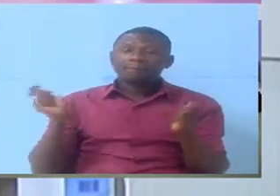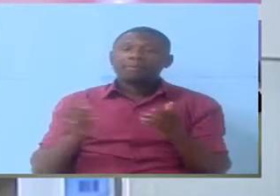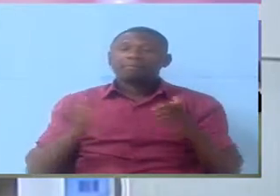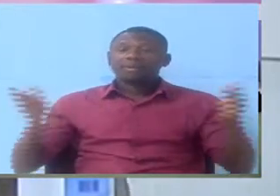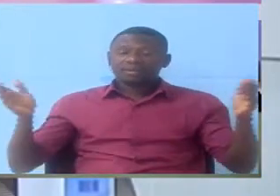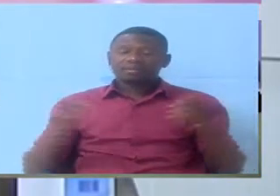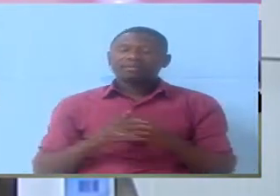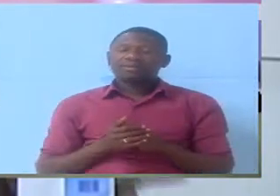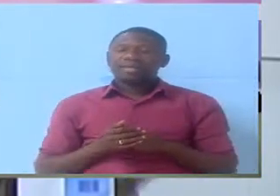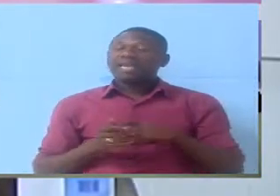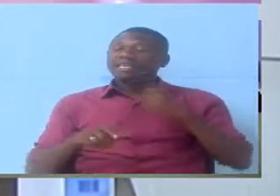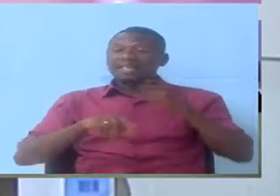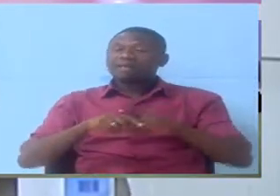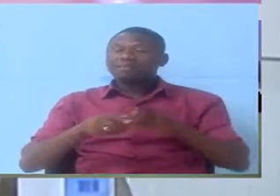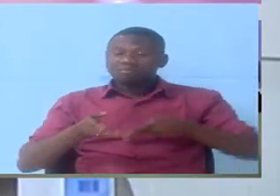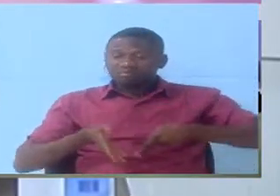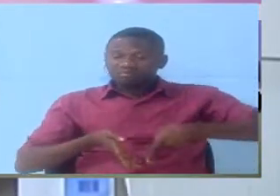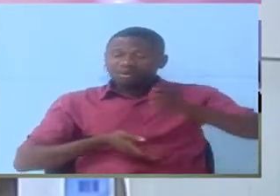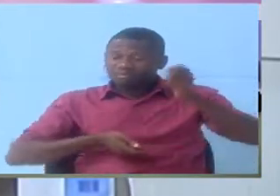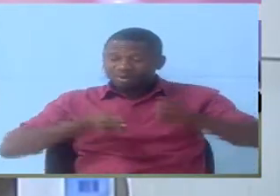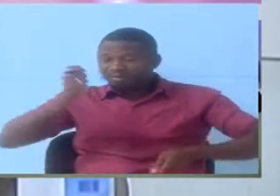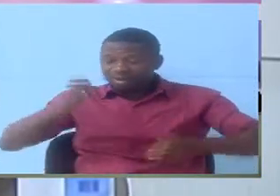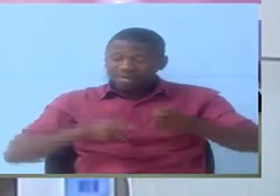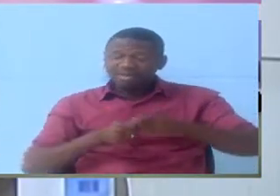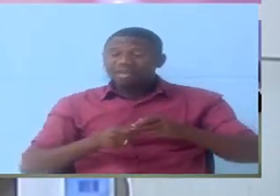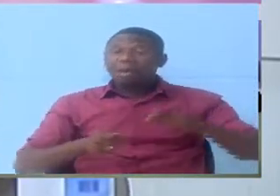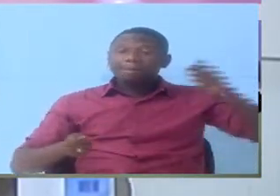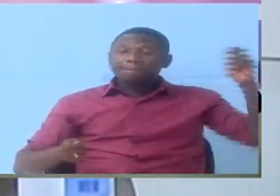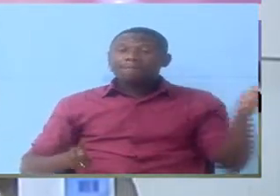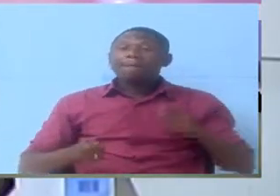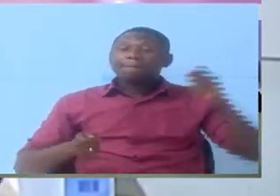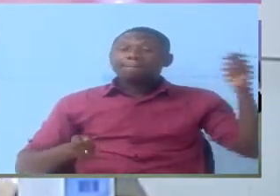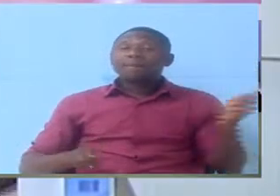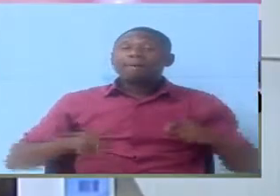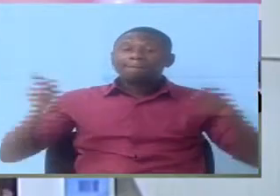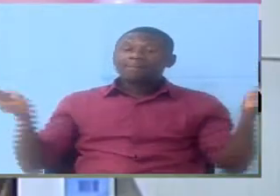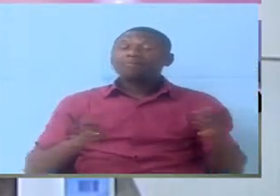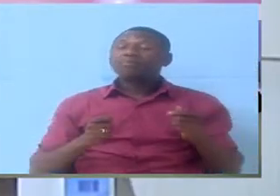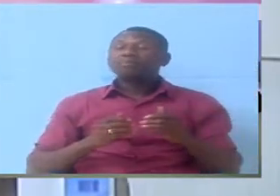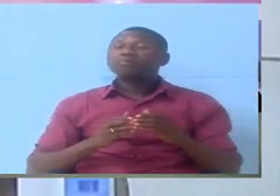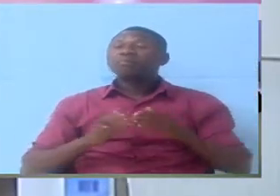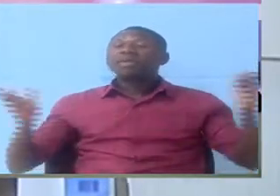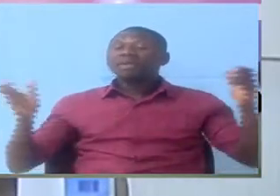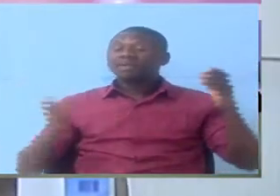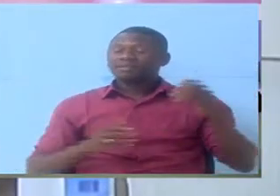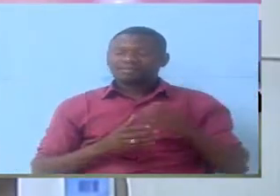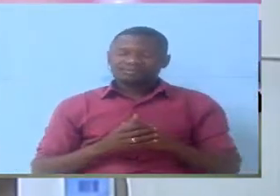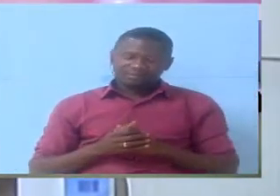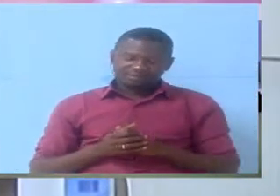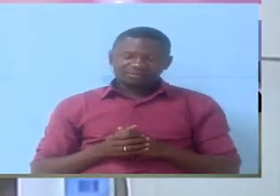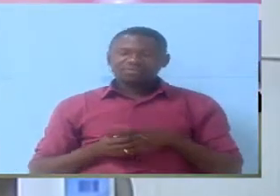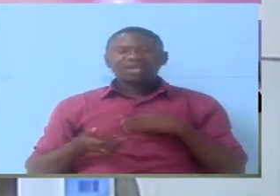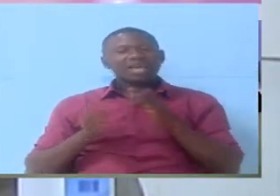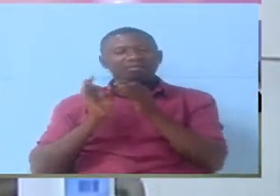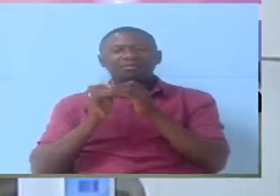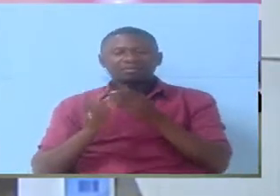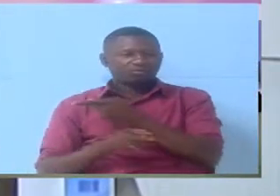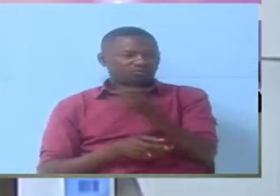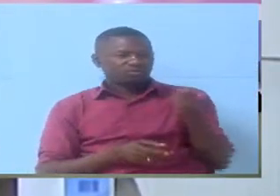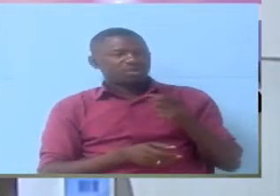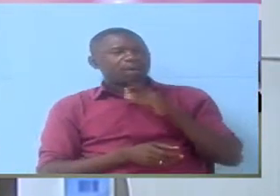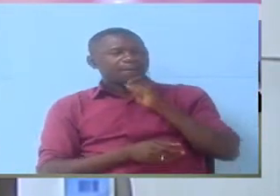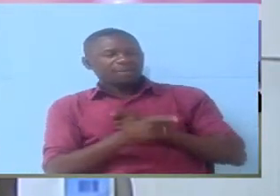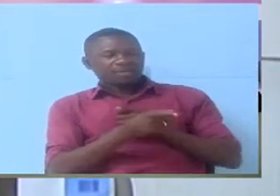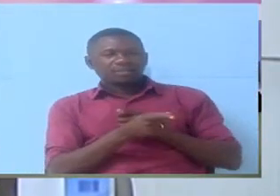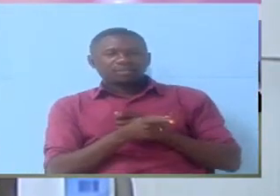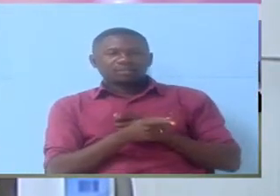I will hit it, everybody will hear it. So I told the officers, they were